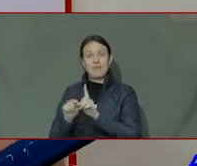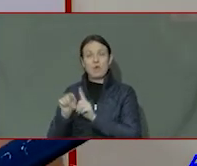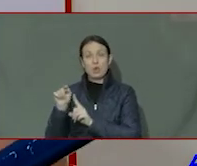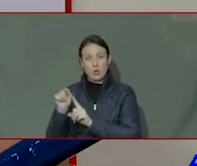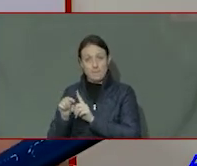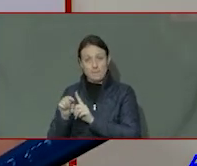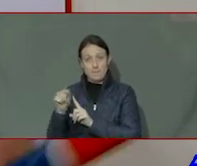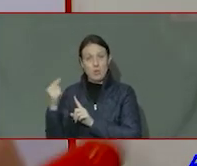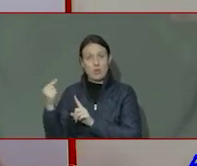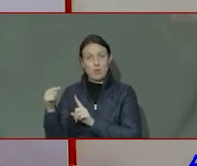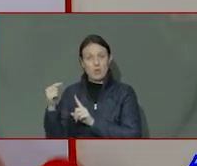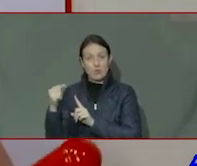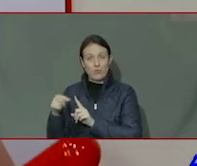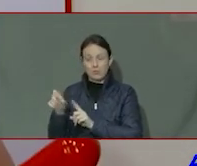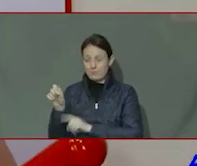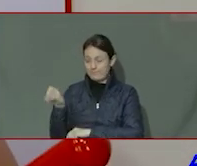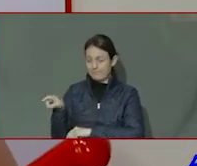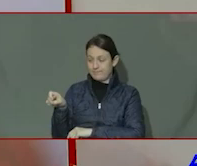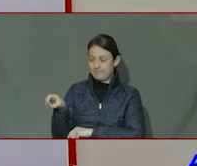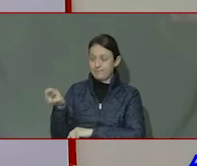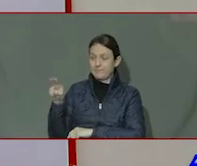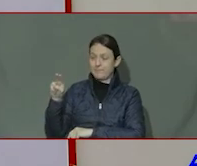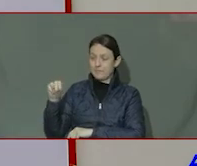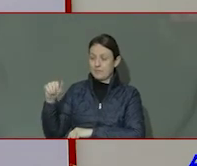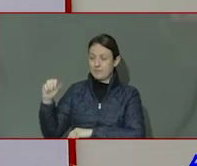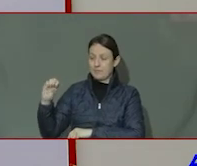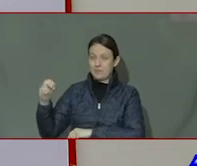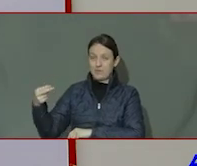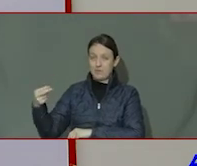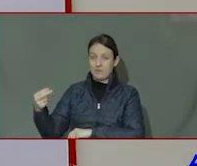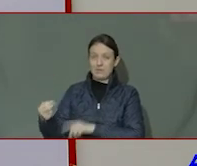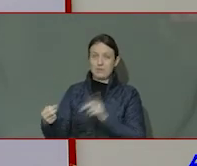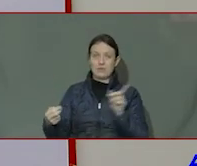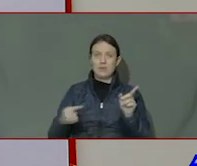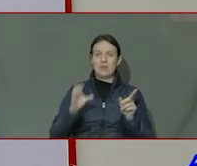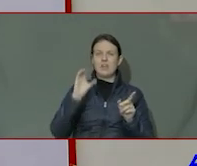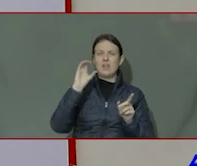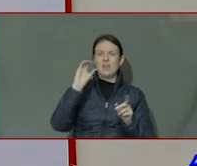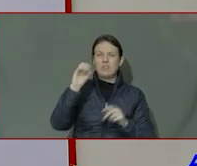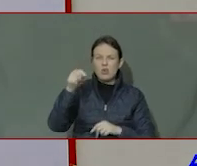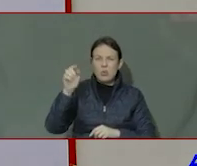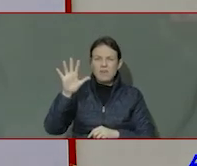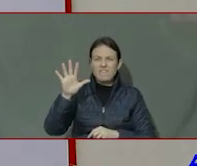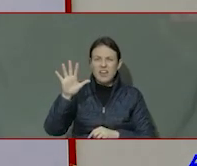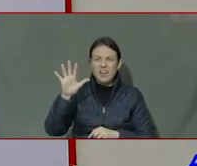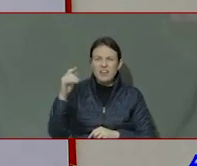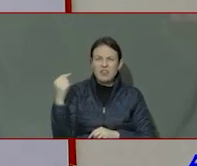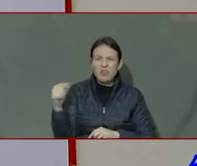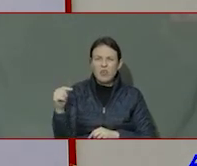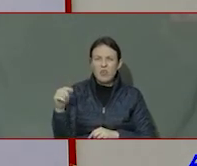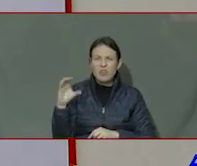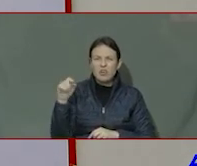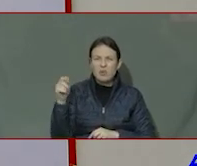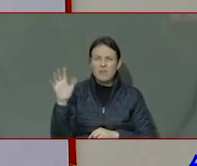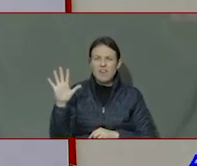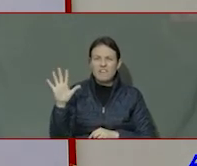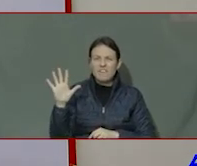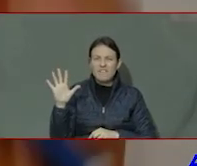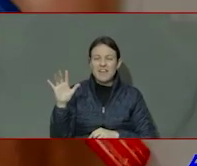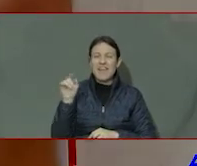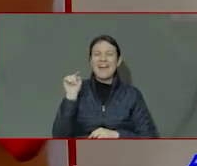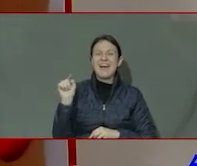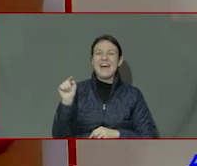the sodium hydroxide. What is 0.5 moles per decimeters cubed? What is that? It's the